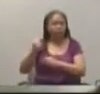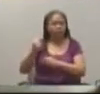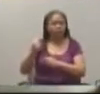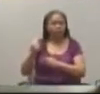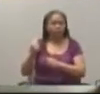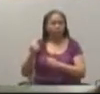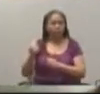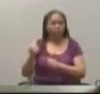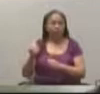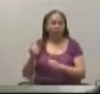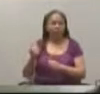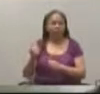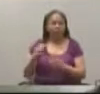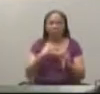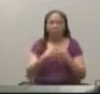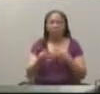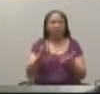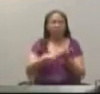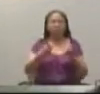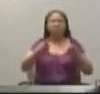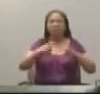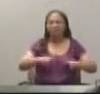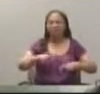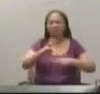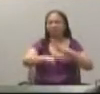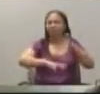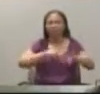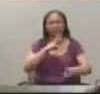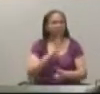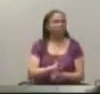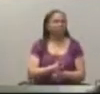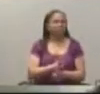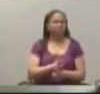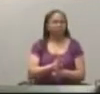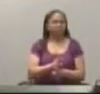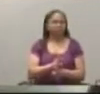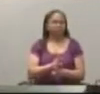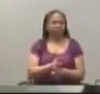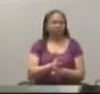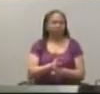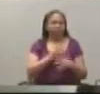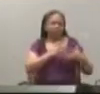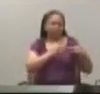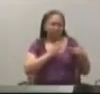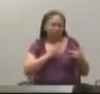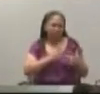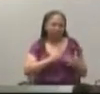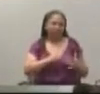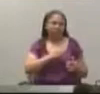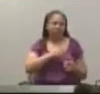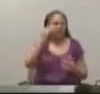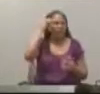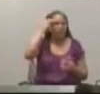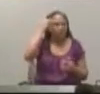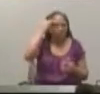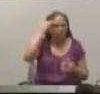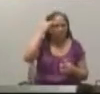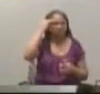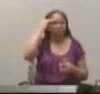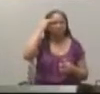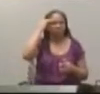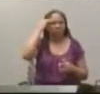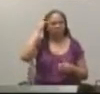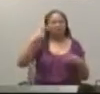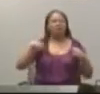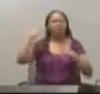That the world can crash in, but yet, right here, I know I have